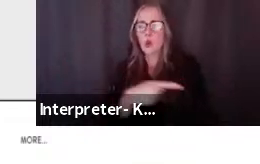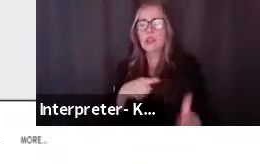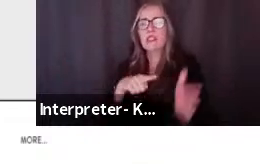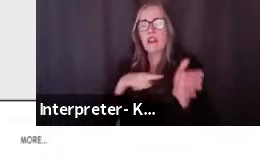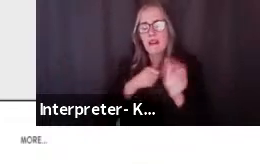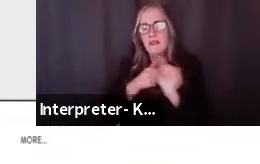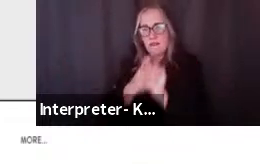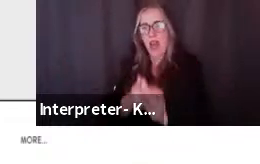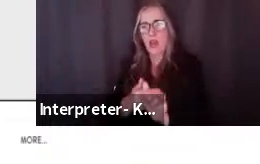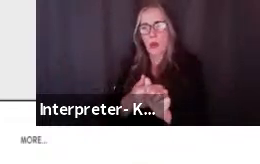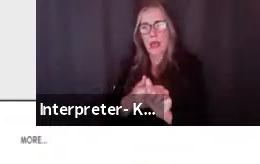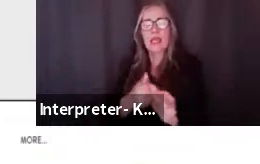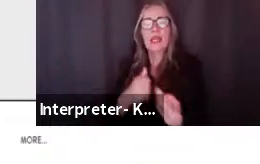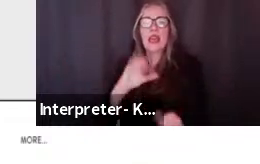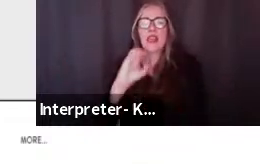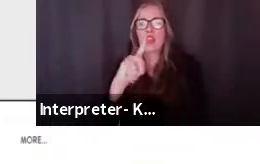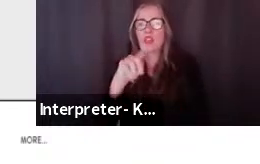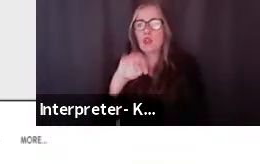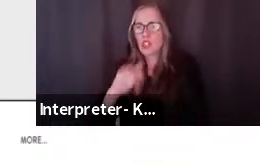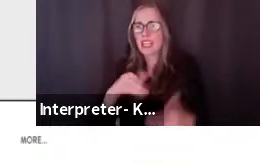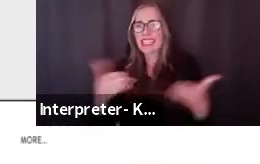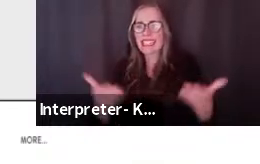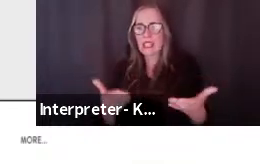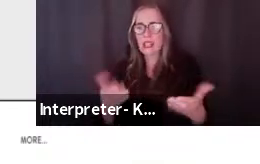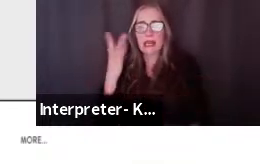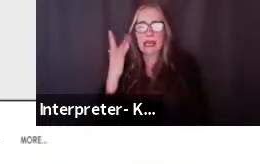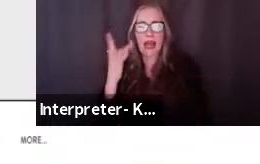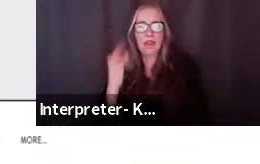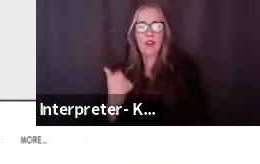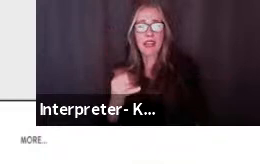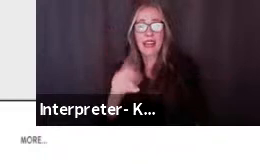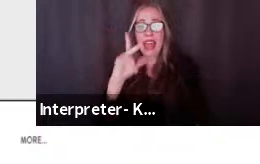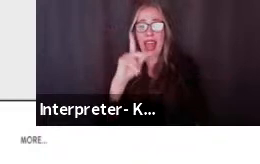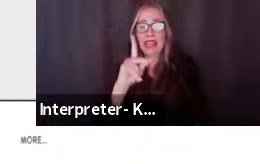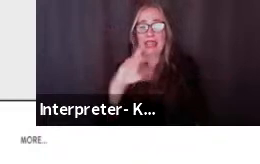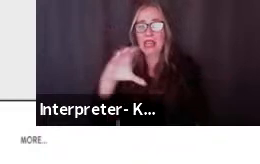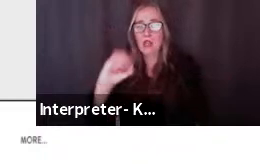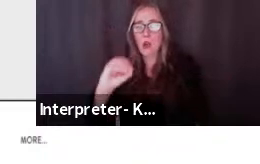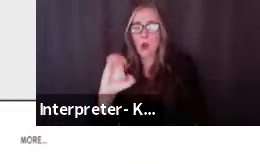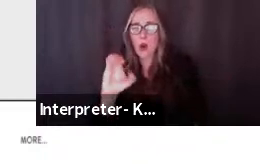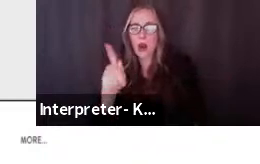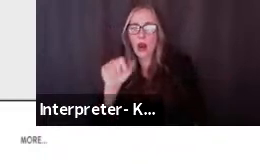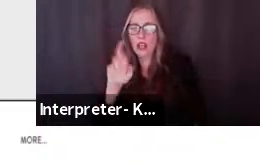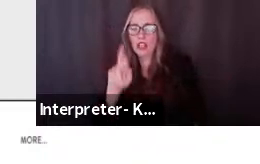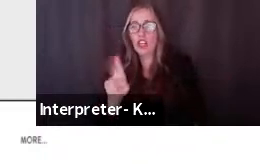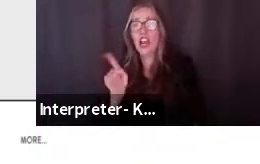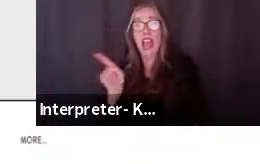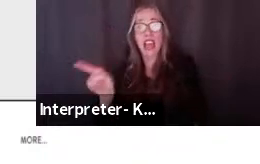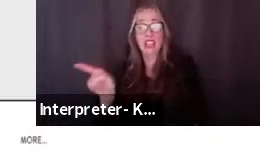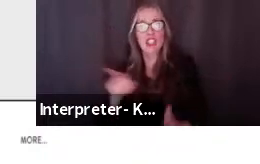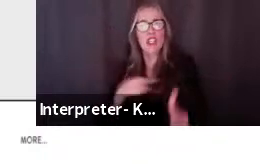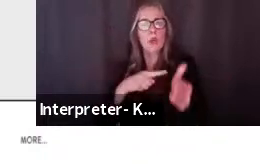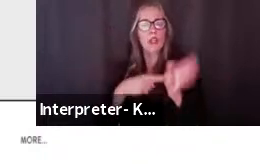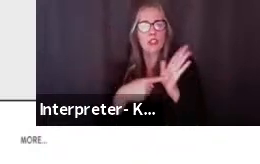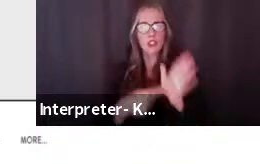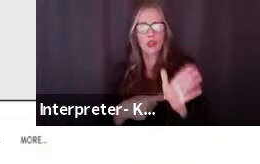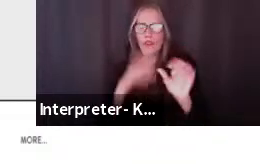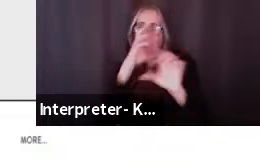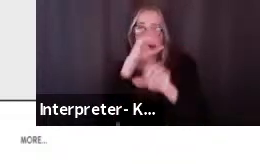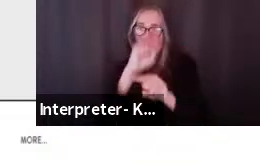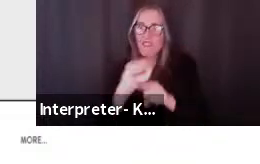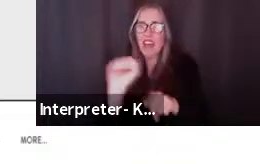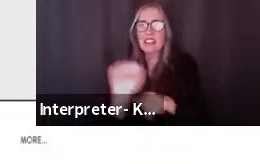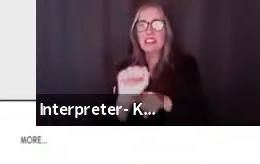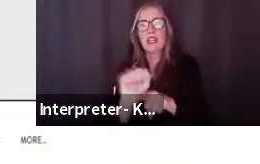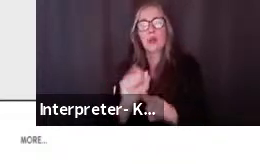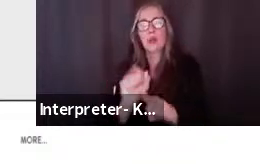o'connor who will be sharing some really fascinating work on eugenic sterilization in michigan oh